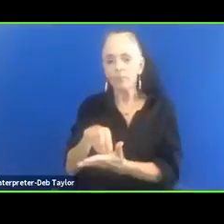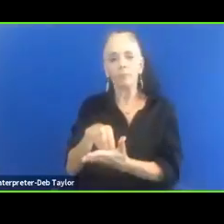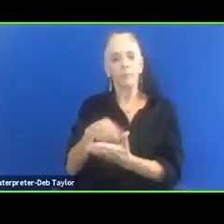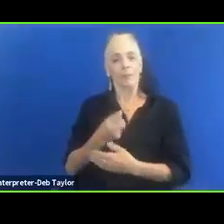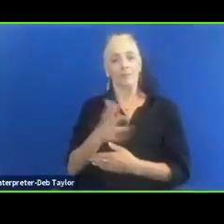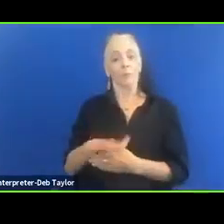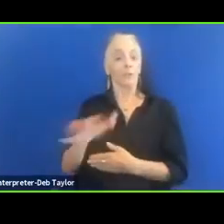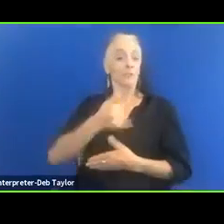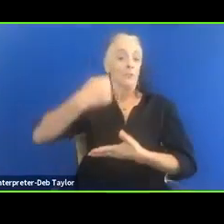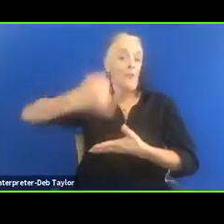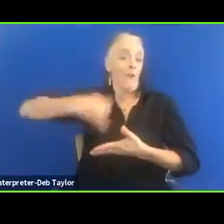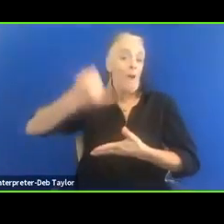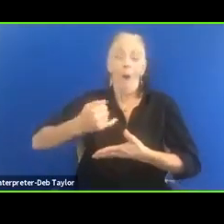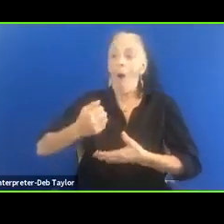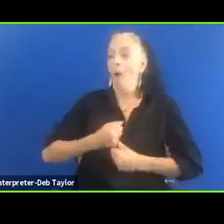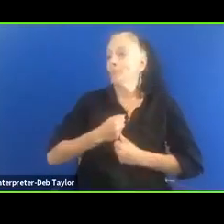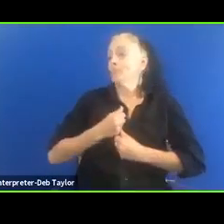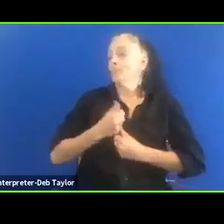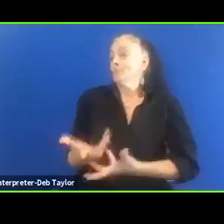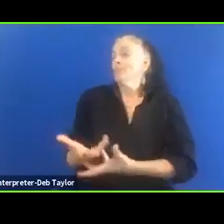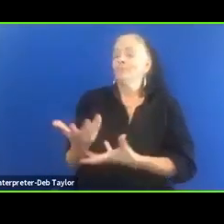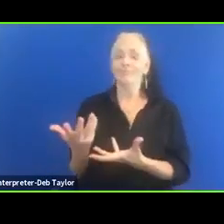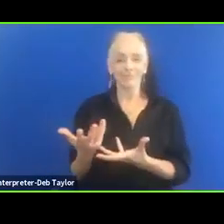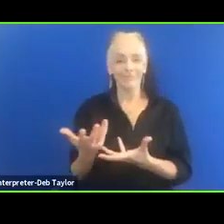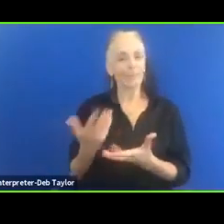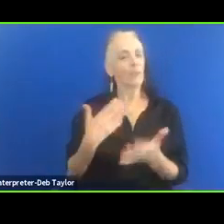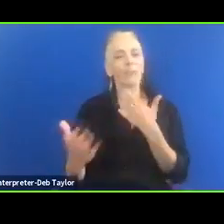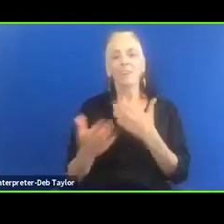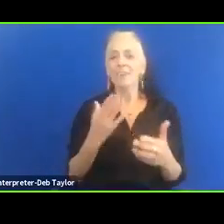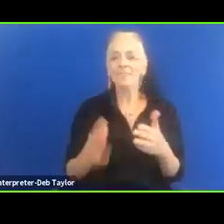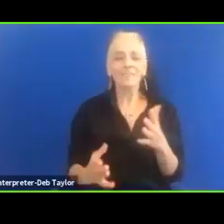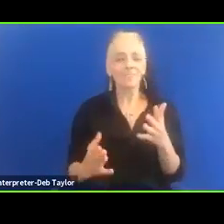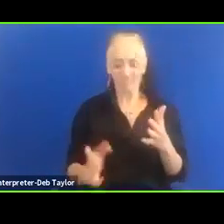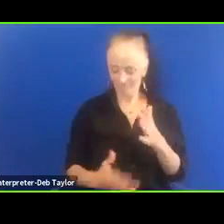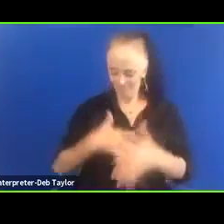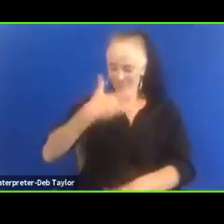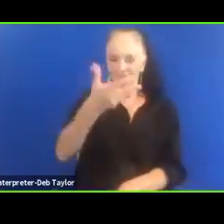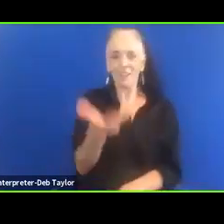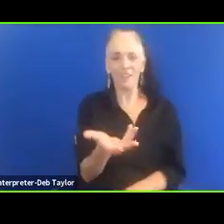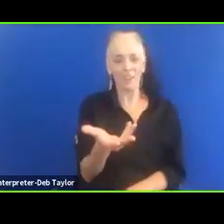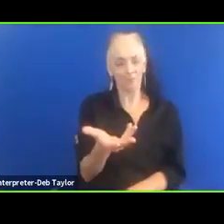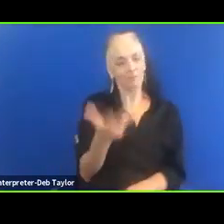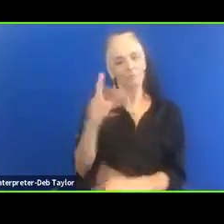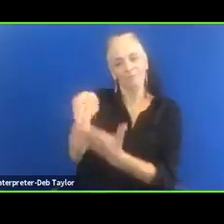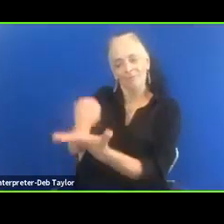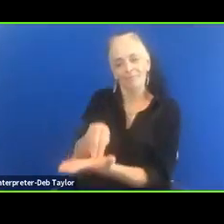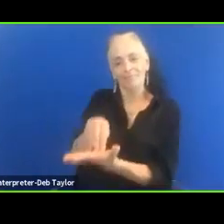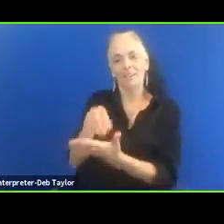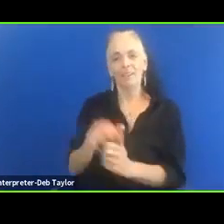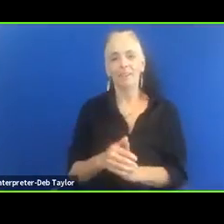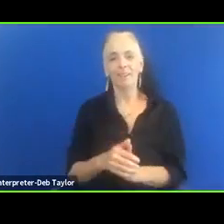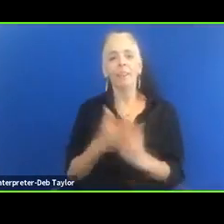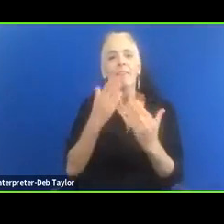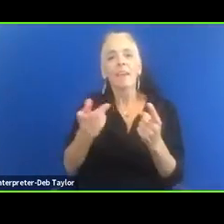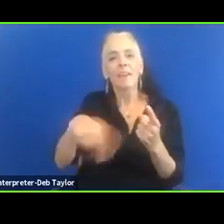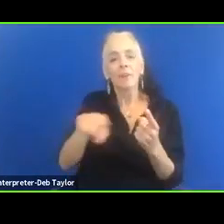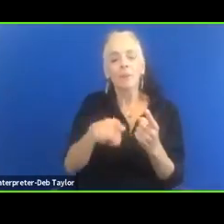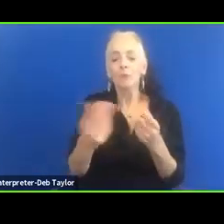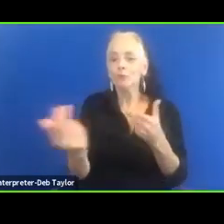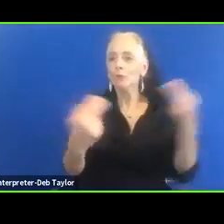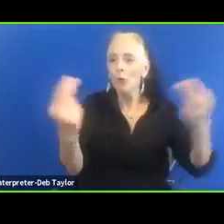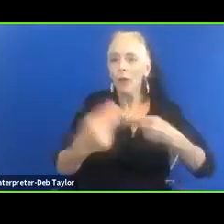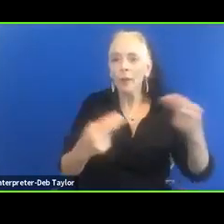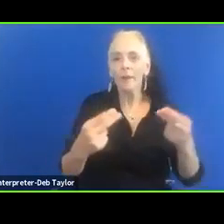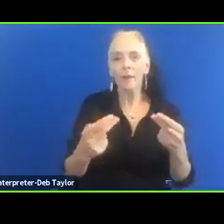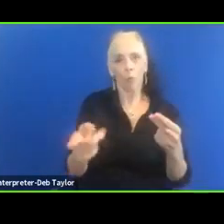artistic inspirations, whatever comes up. Once again, we want to thank you for joining us as we learn from and with each other